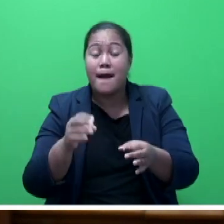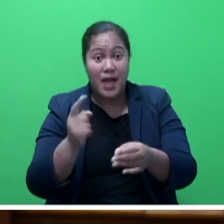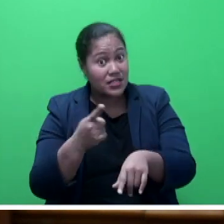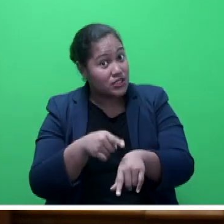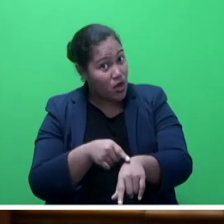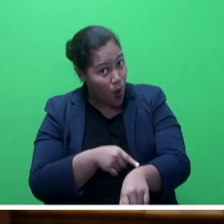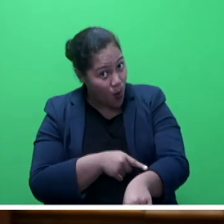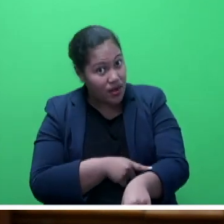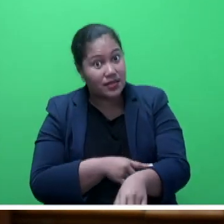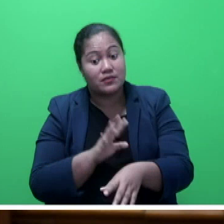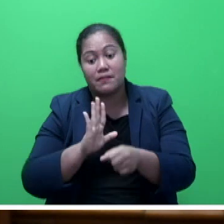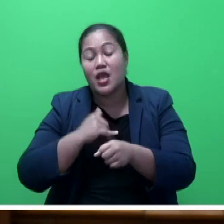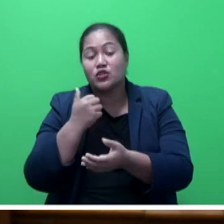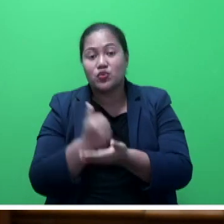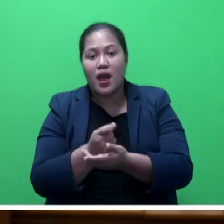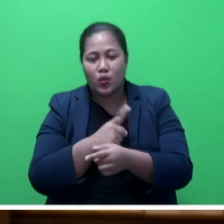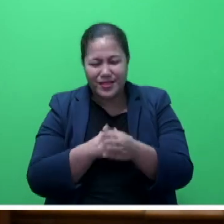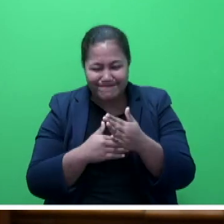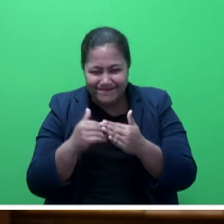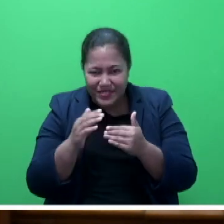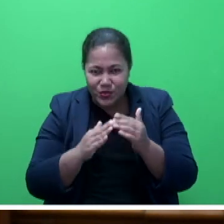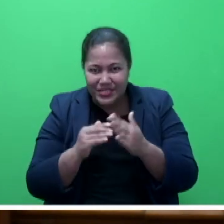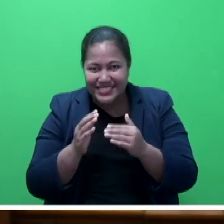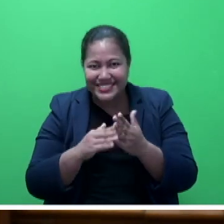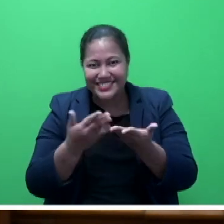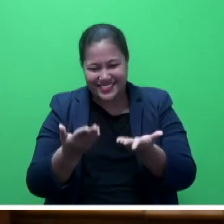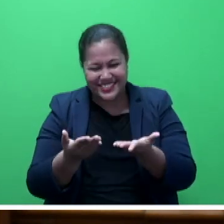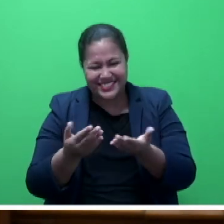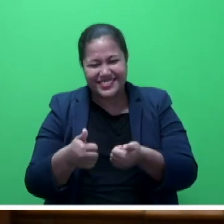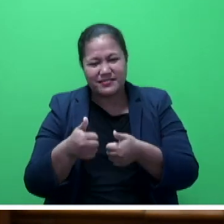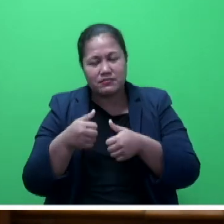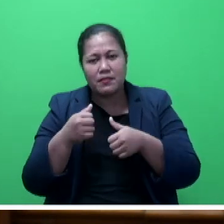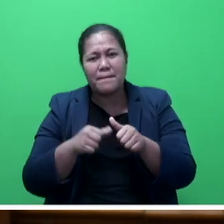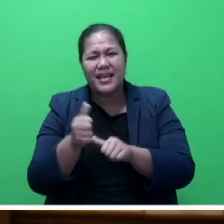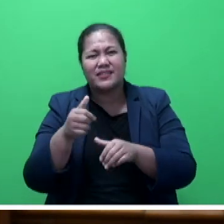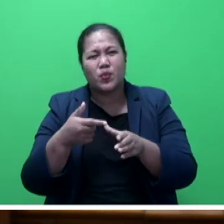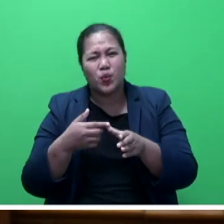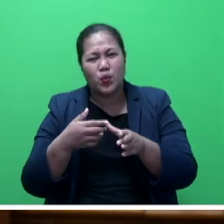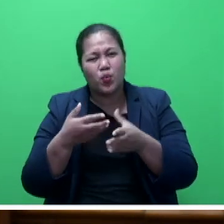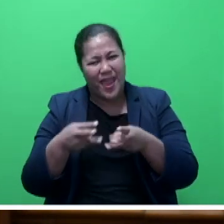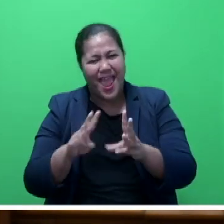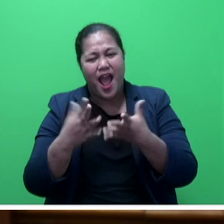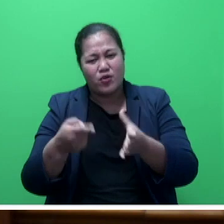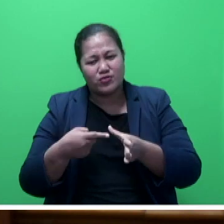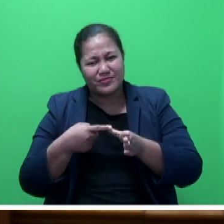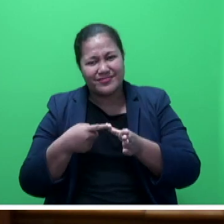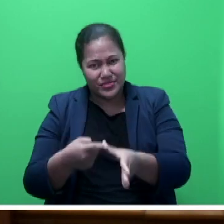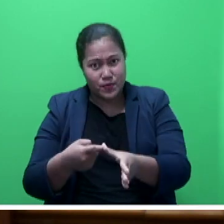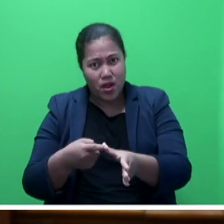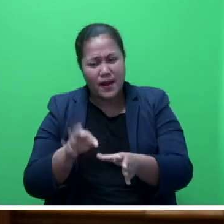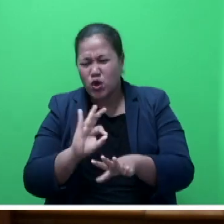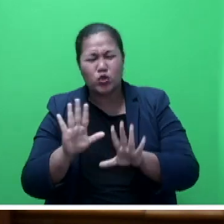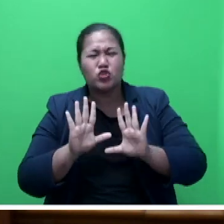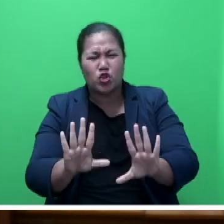we are building a genuinely multilateral response, not only to stop the spread, but to ensure